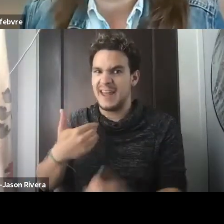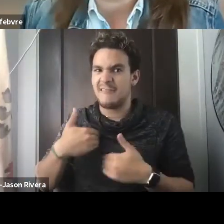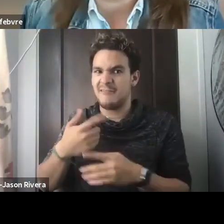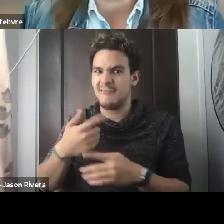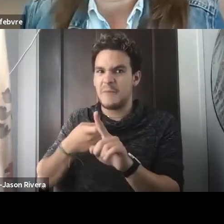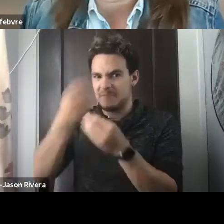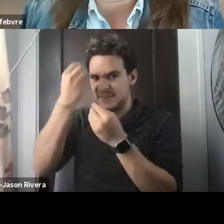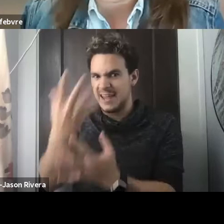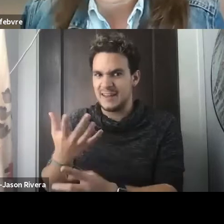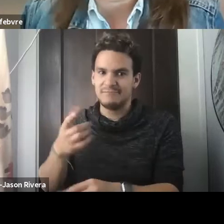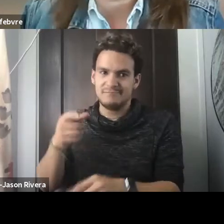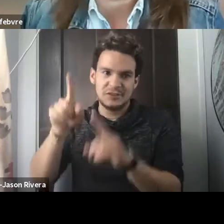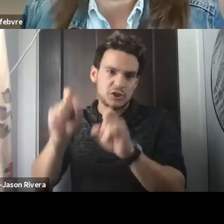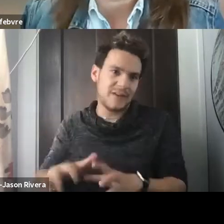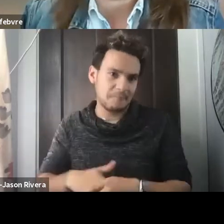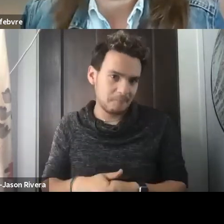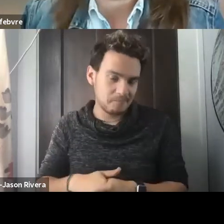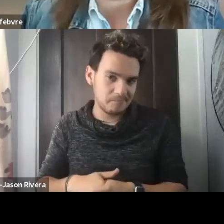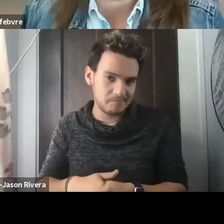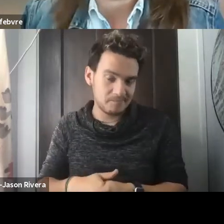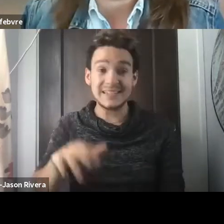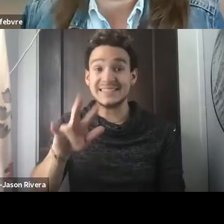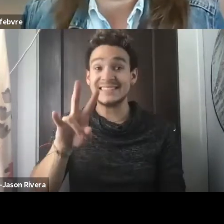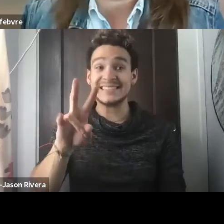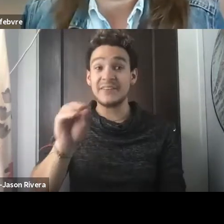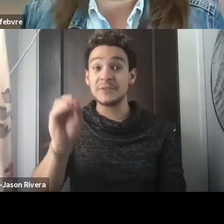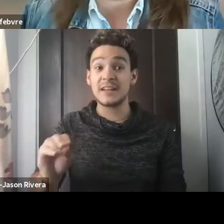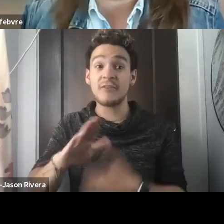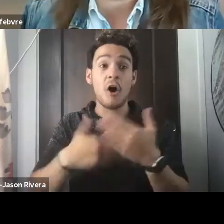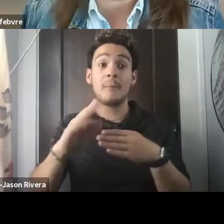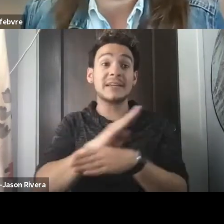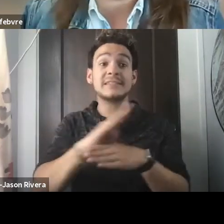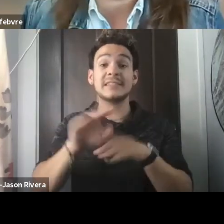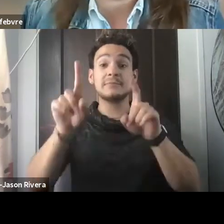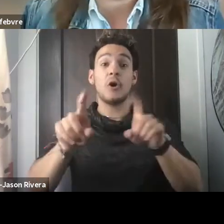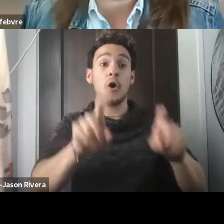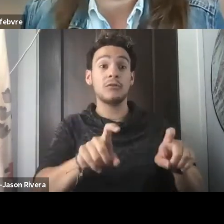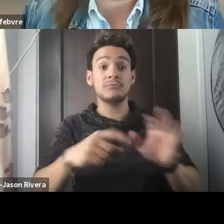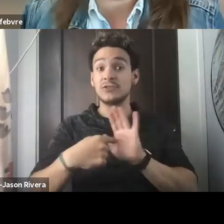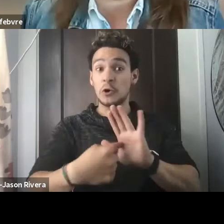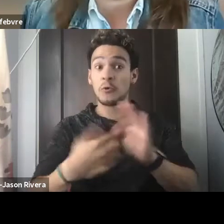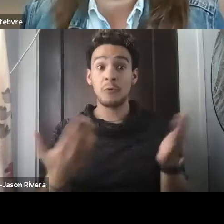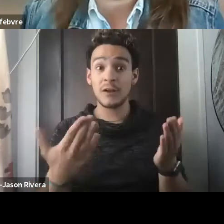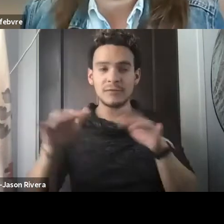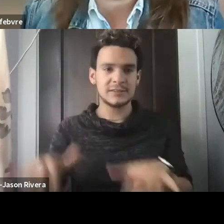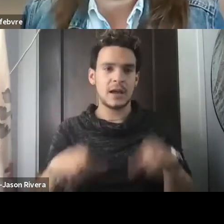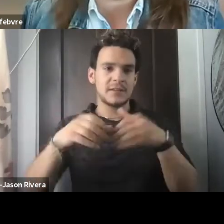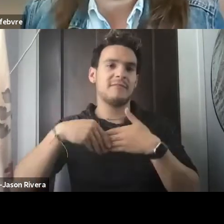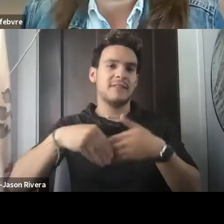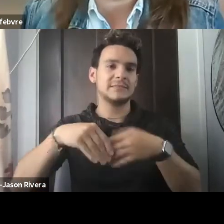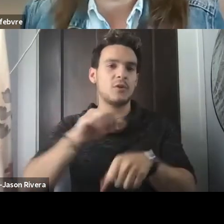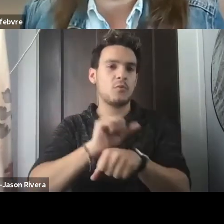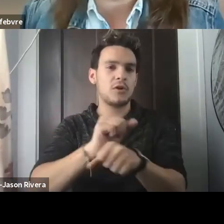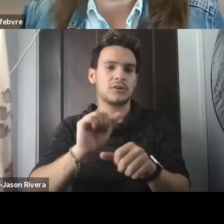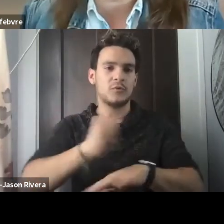the data we collected. So 70% of businesses polled indicated that they are adopting flexible work